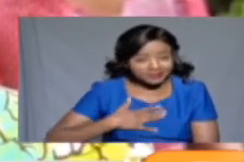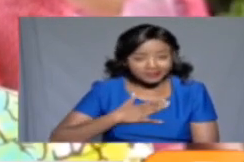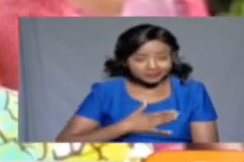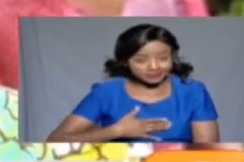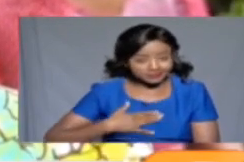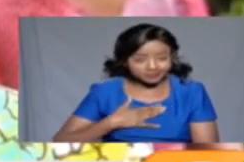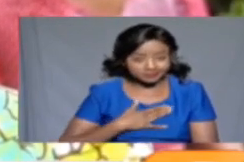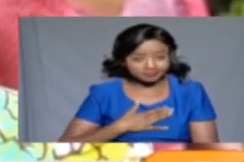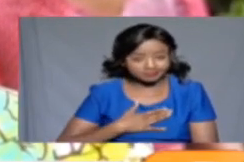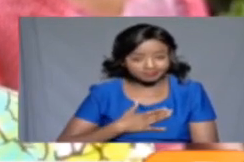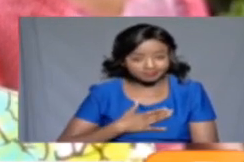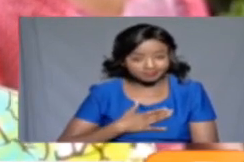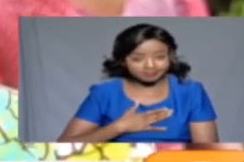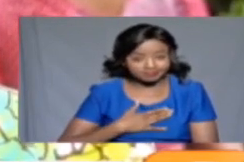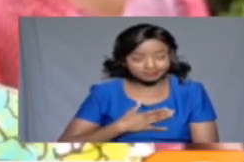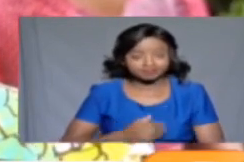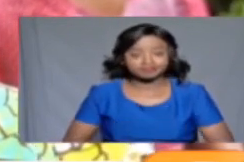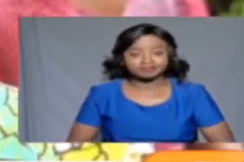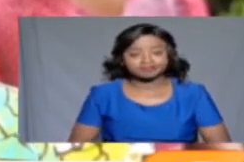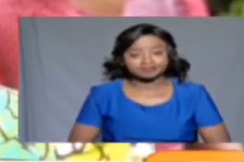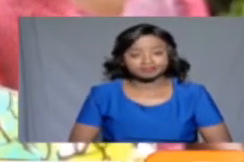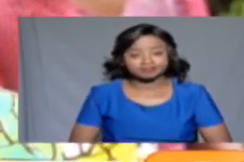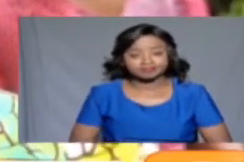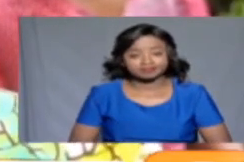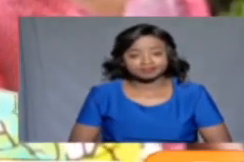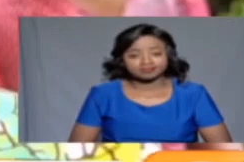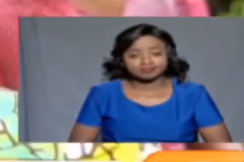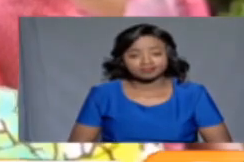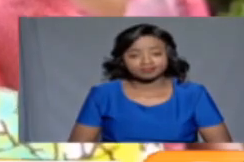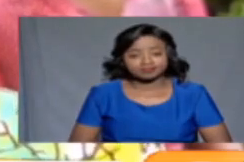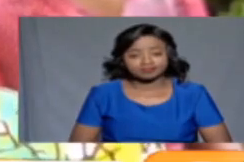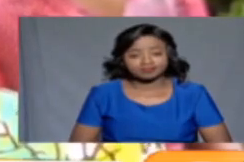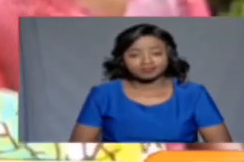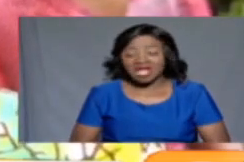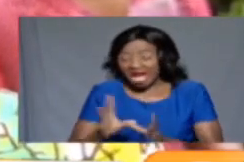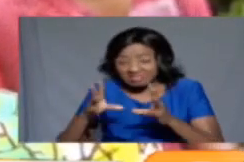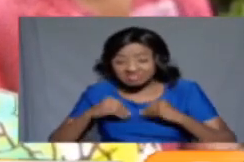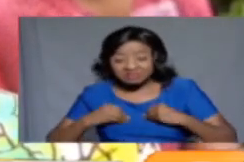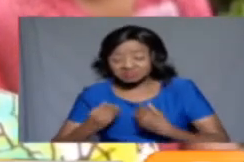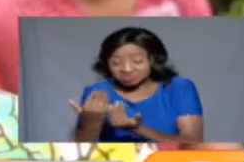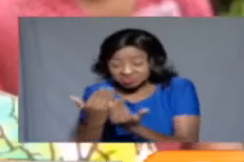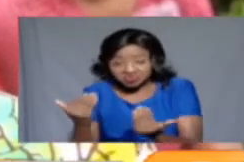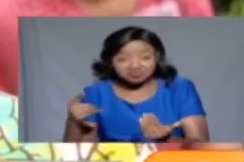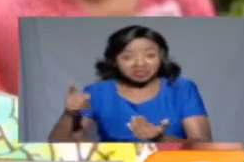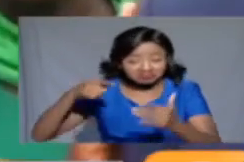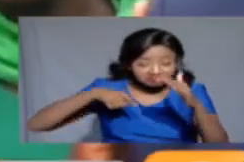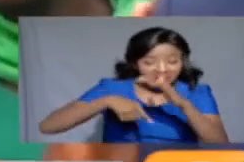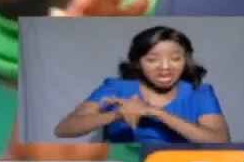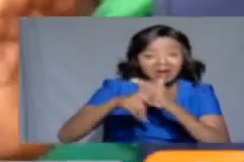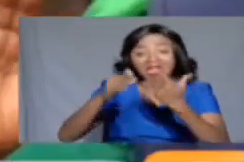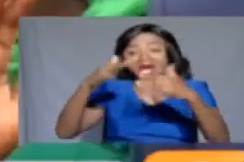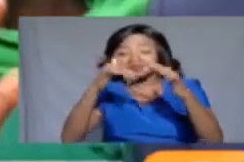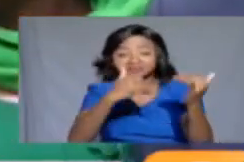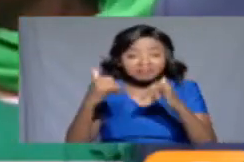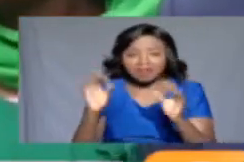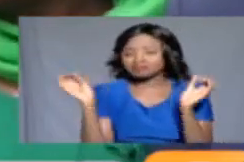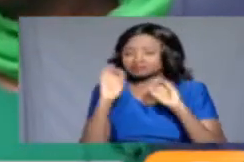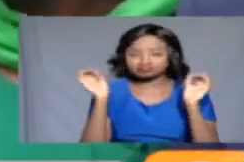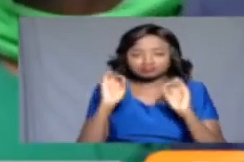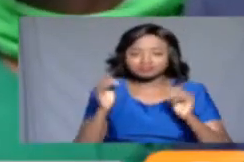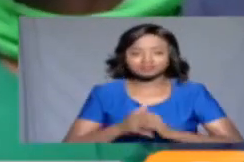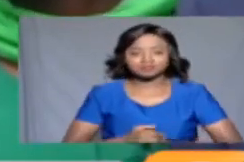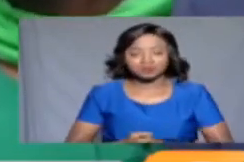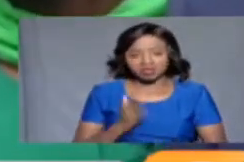kabisa kwa watoto. Hatutaki wapewe watoto ruhusa ya kutoka kwa gate. This is my institution and